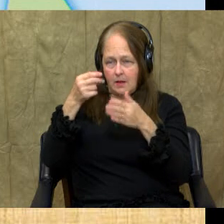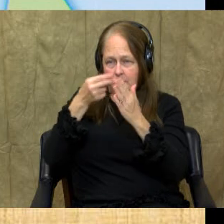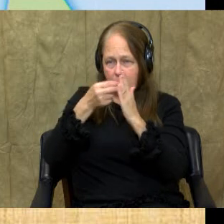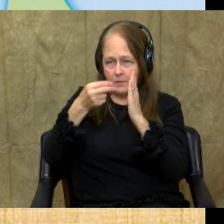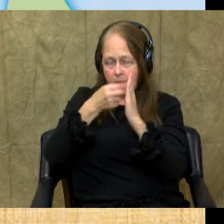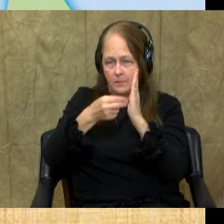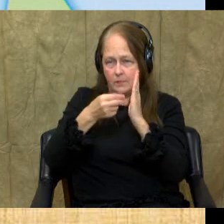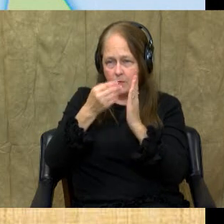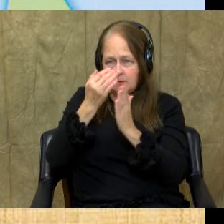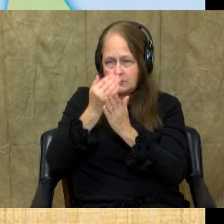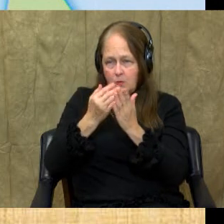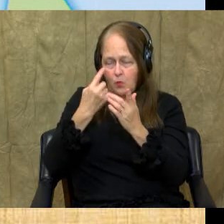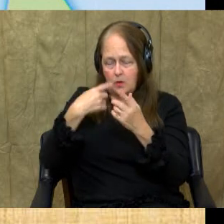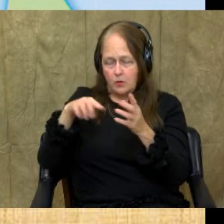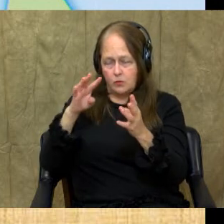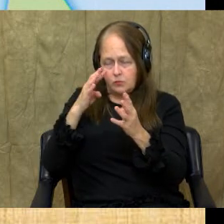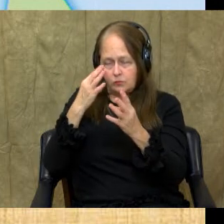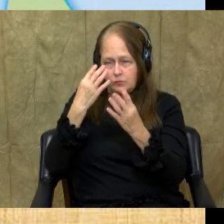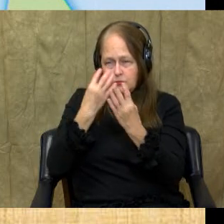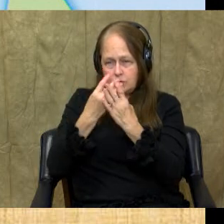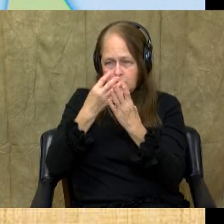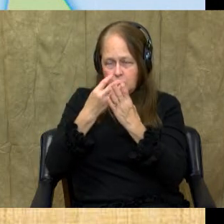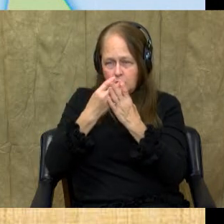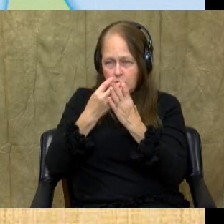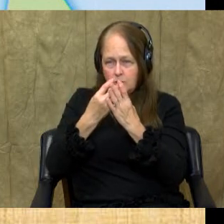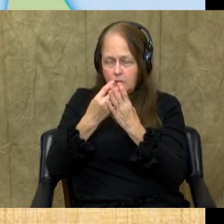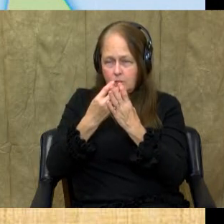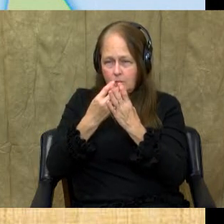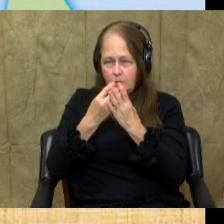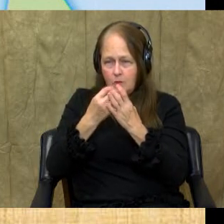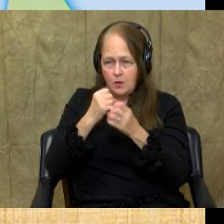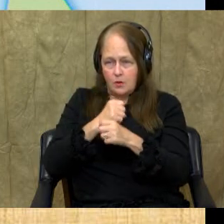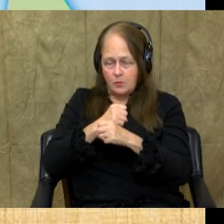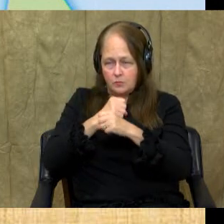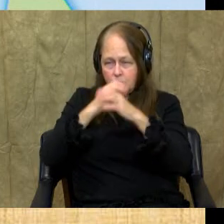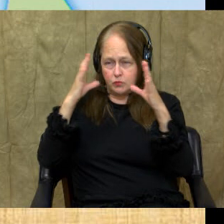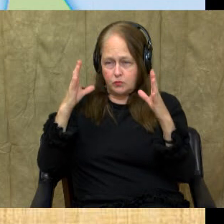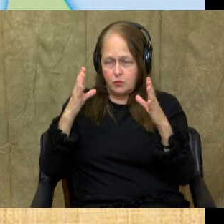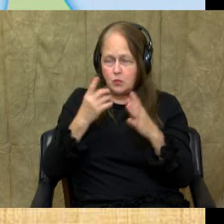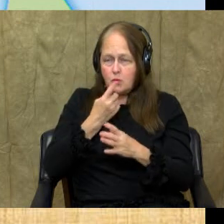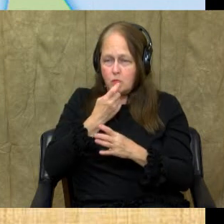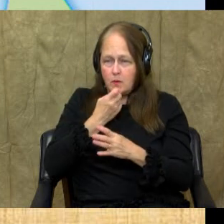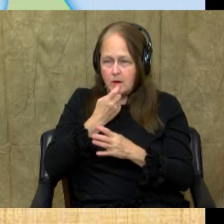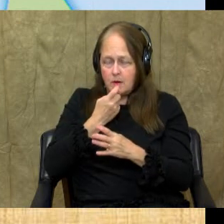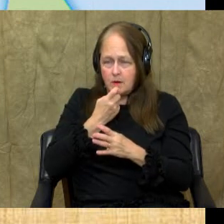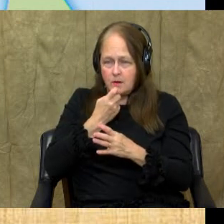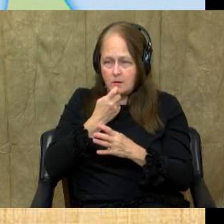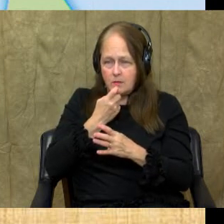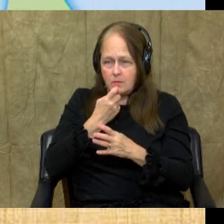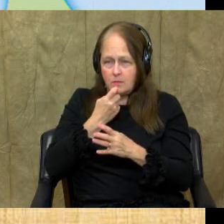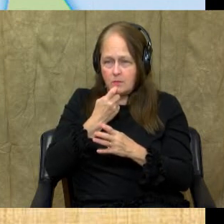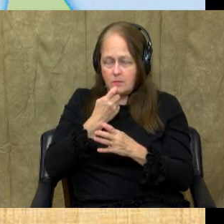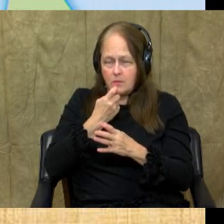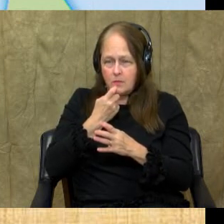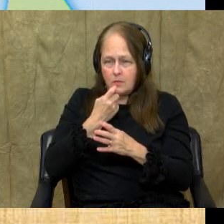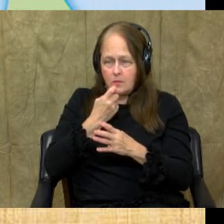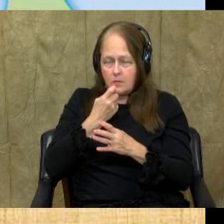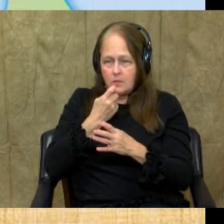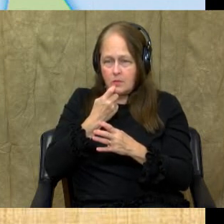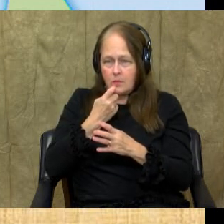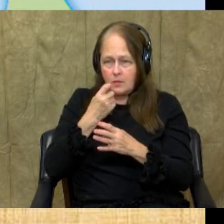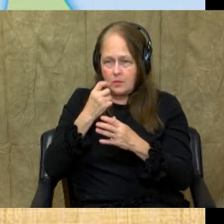So he was supportive of civil rights, but he was he moved kind of slow on that because he did want to